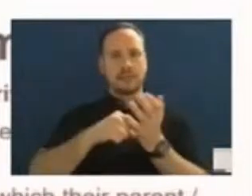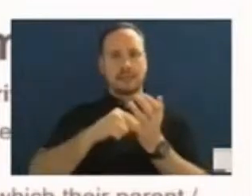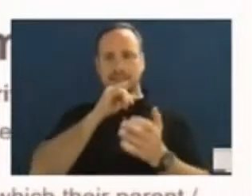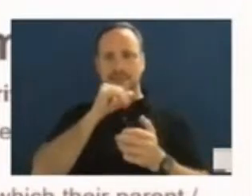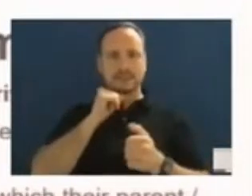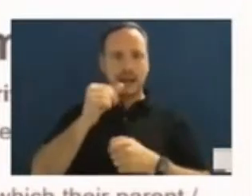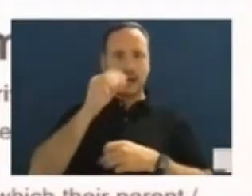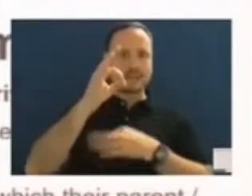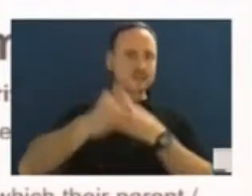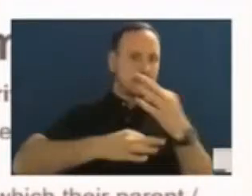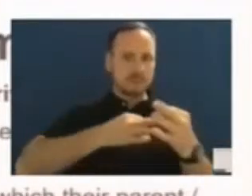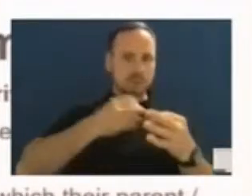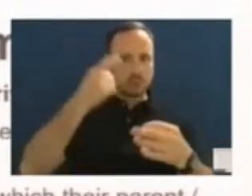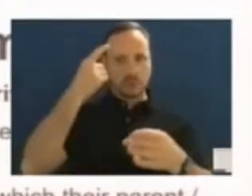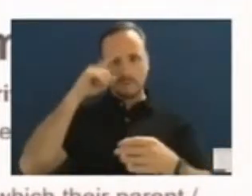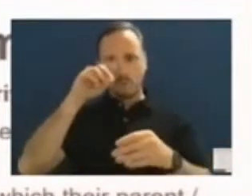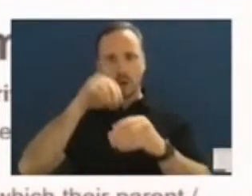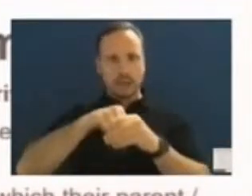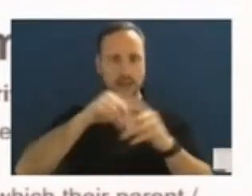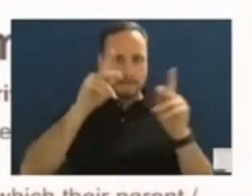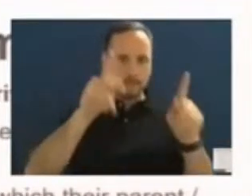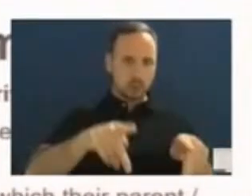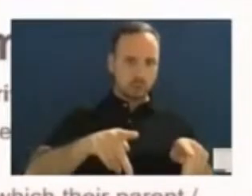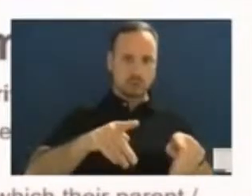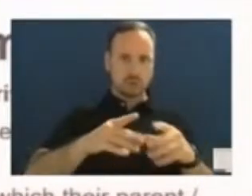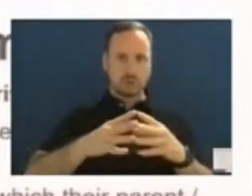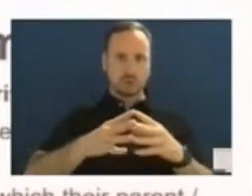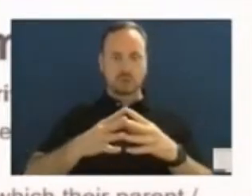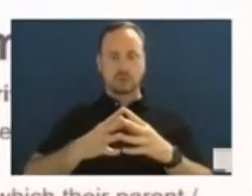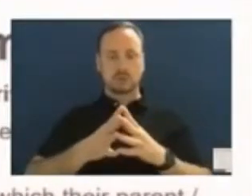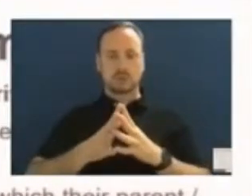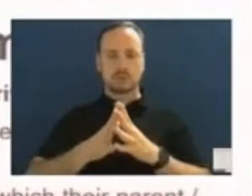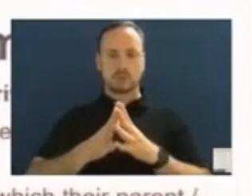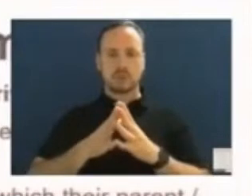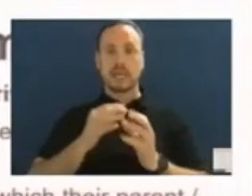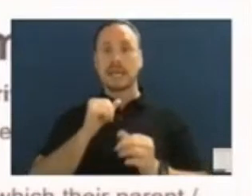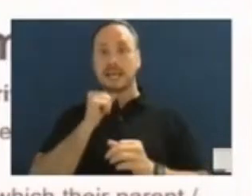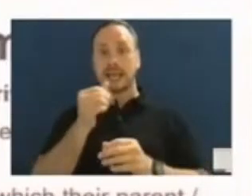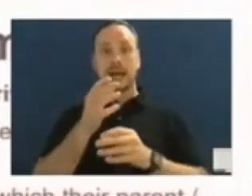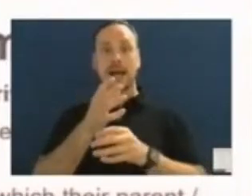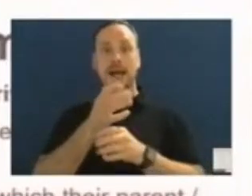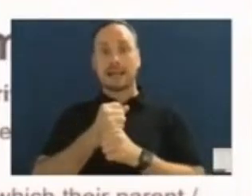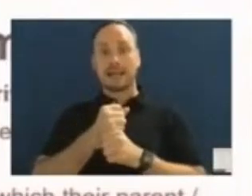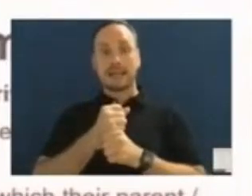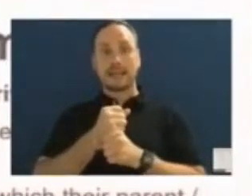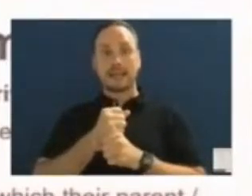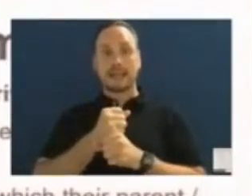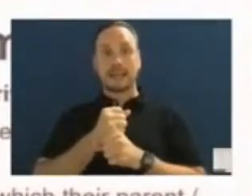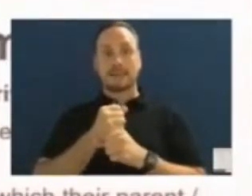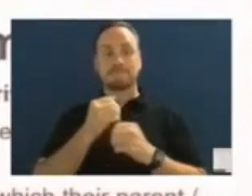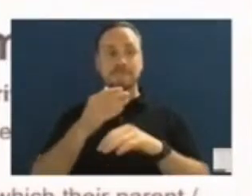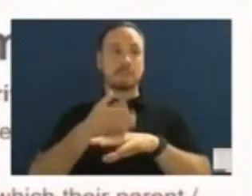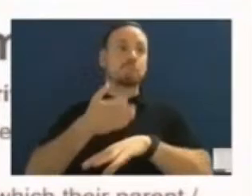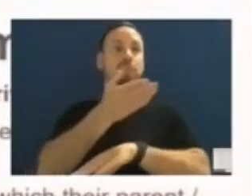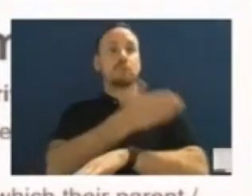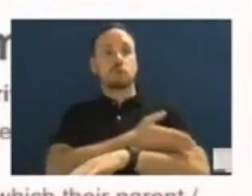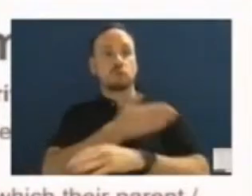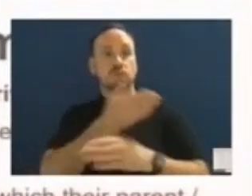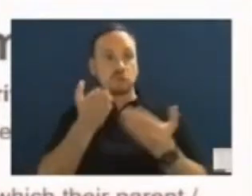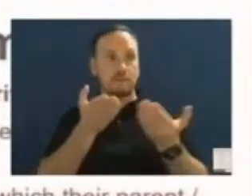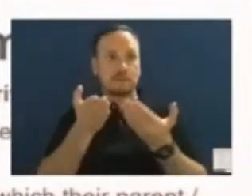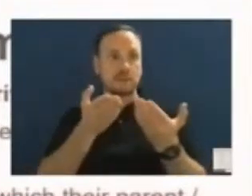instruction. These students are not going to be getting any type of enhanced services or face-to-face interaction with their regular teachers. It's simply